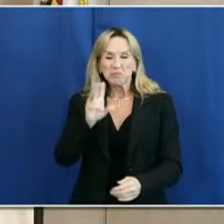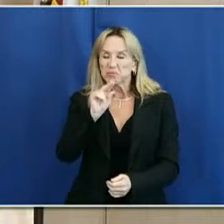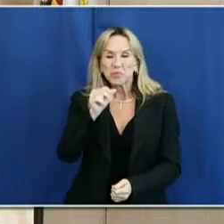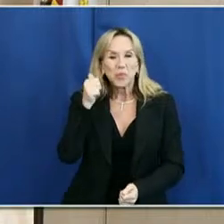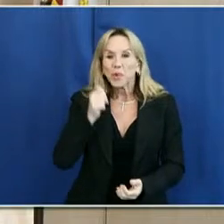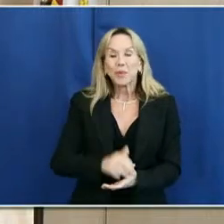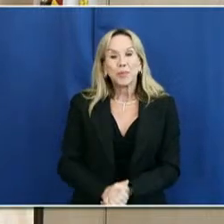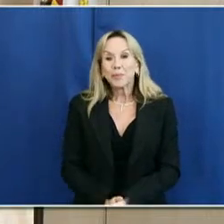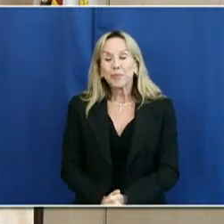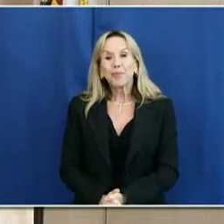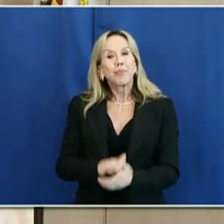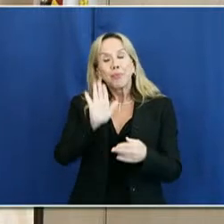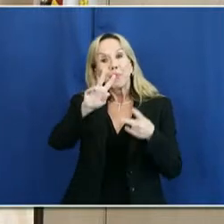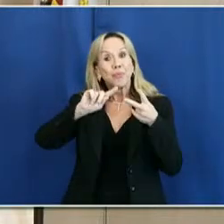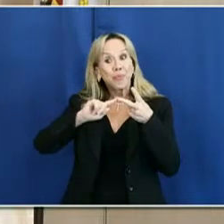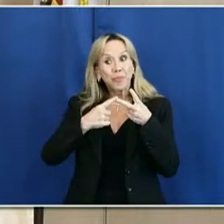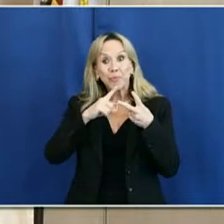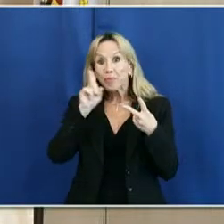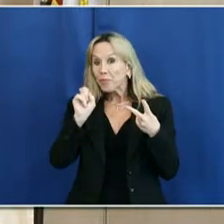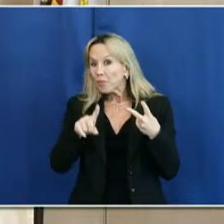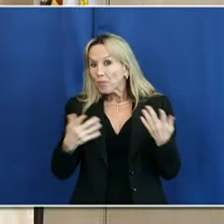And your second question?